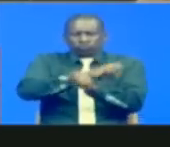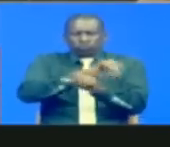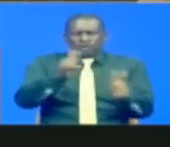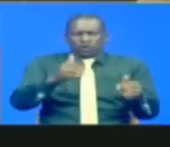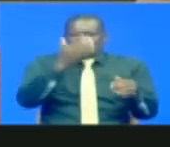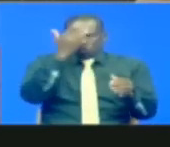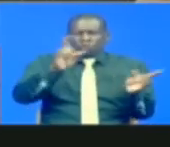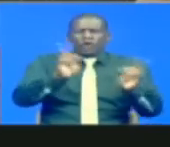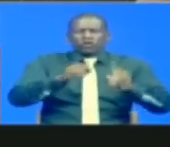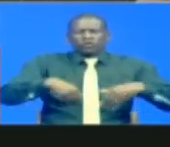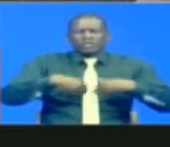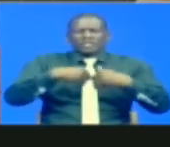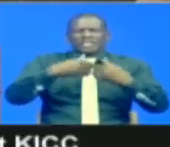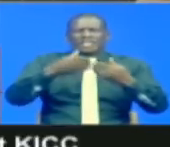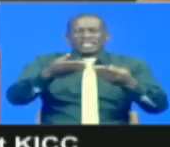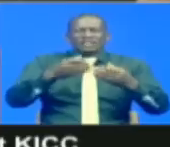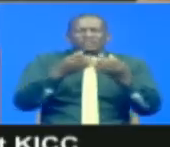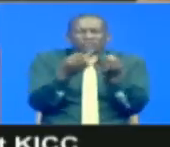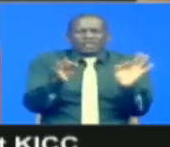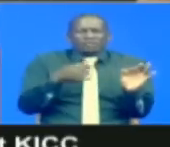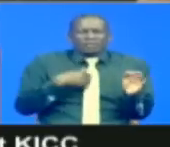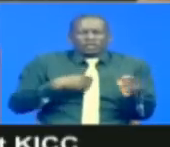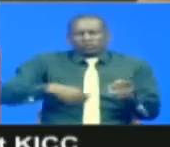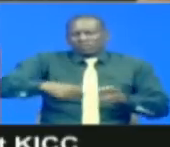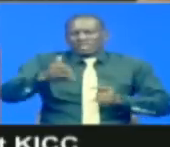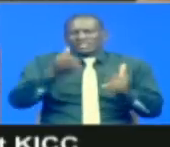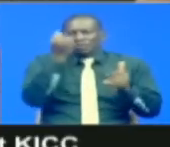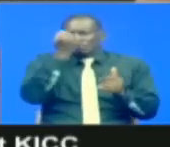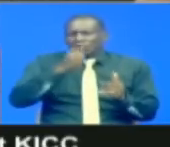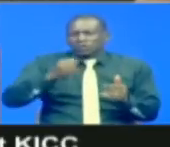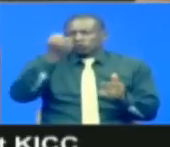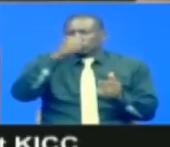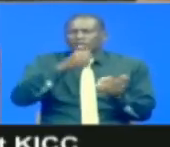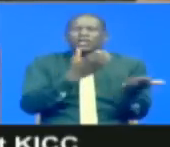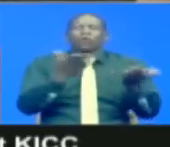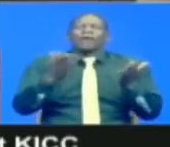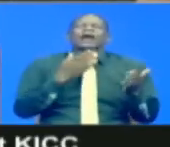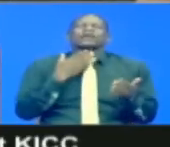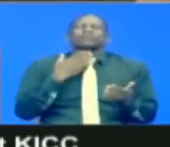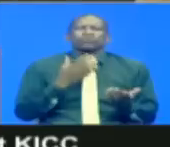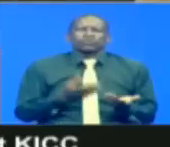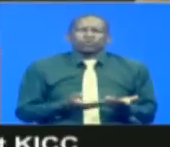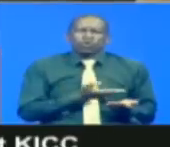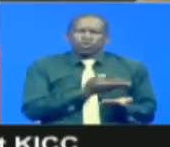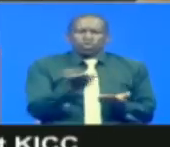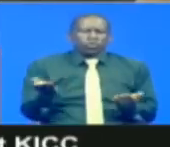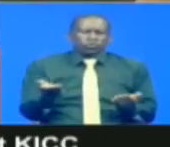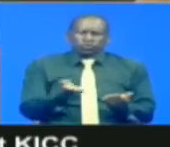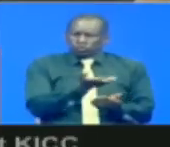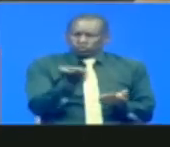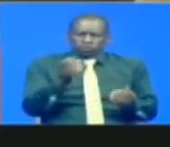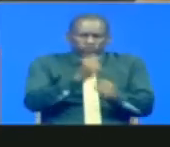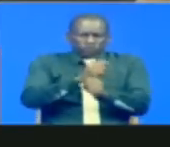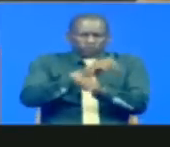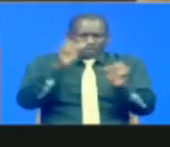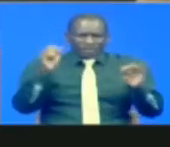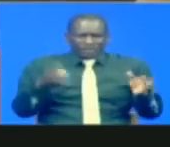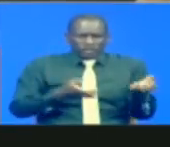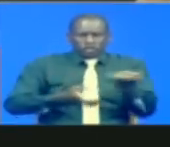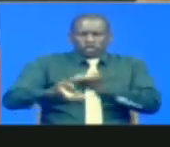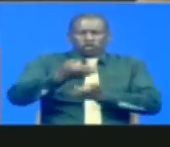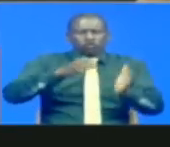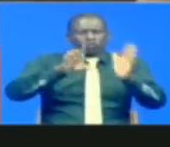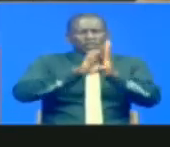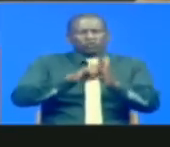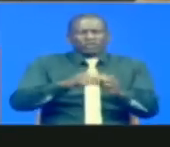that perform? The ones that do not perform, you know, the economic law is clear, you know. The law